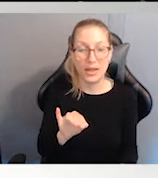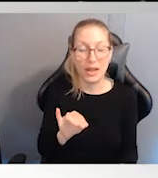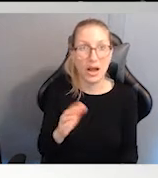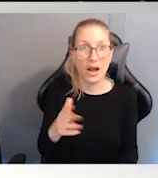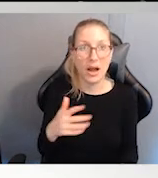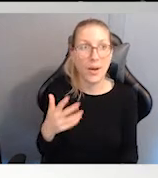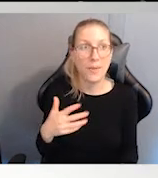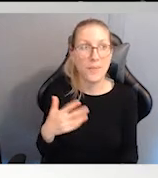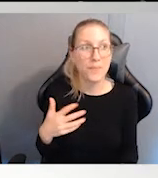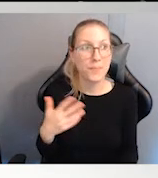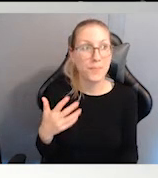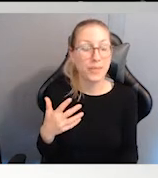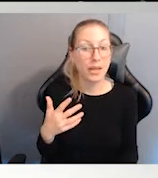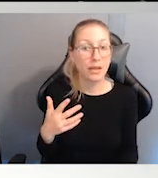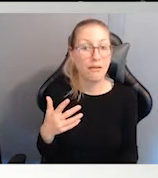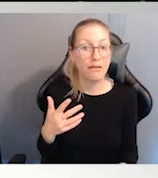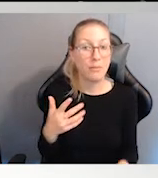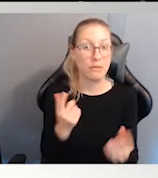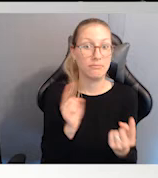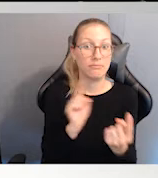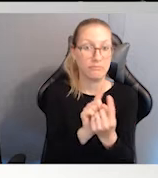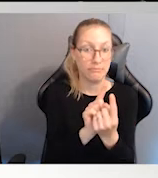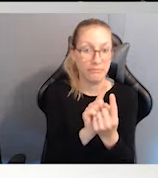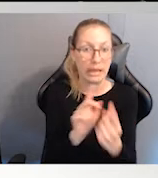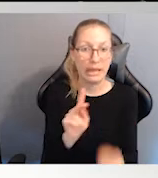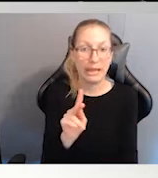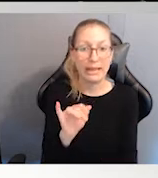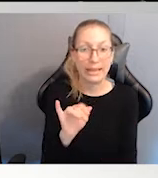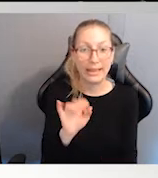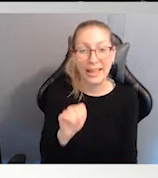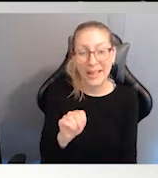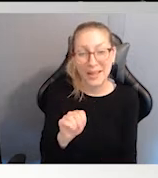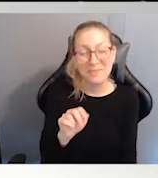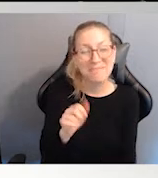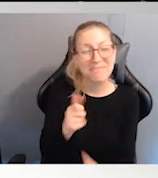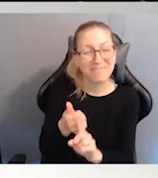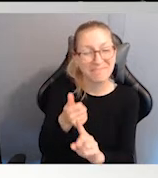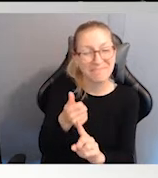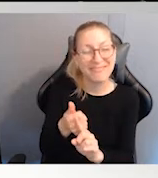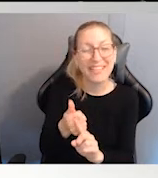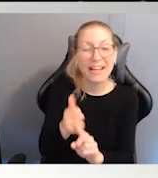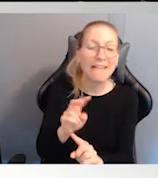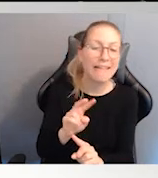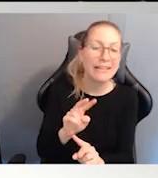when I first met Kim, she is a second mother to me